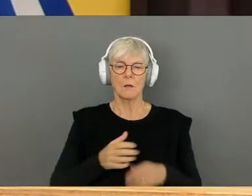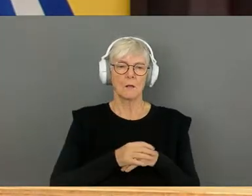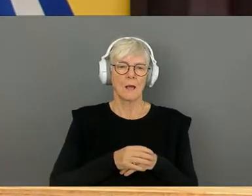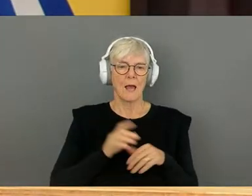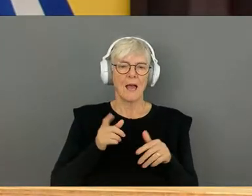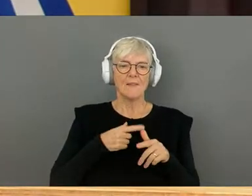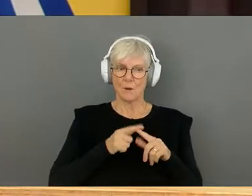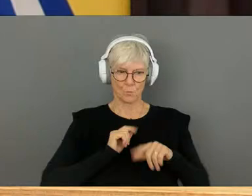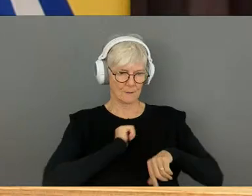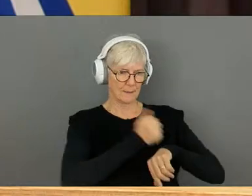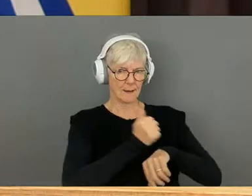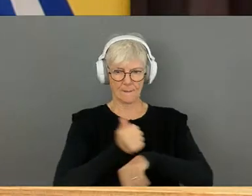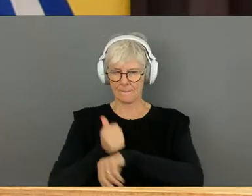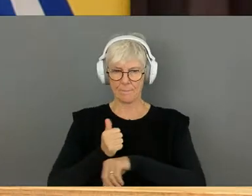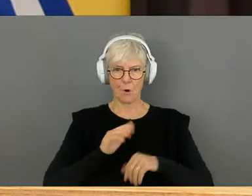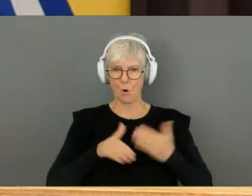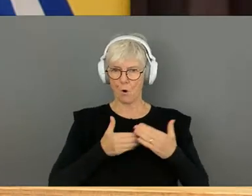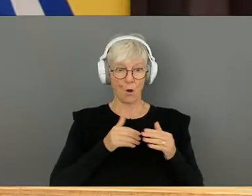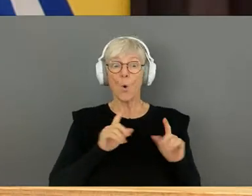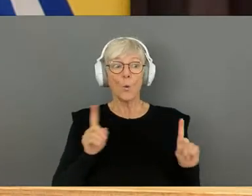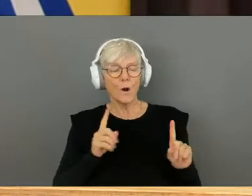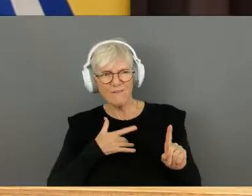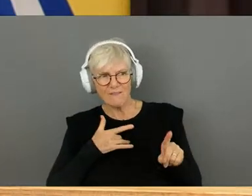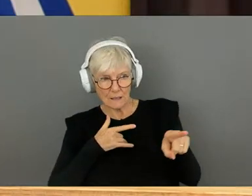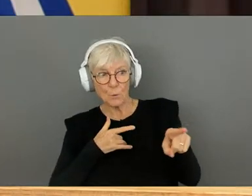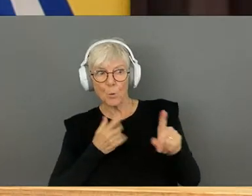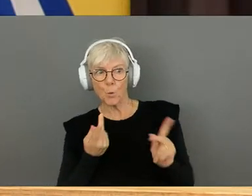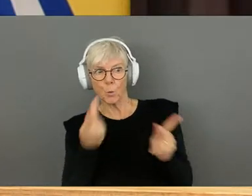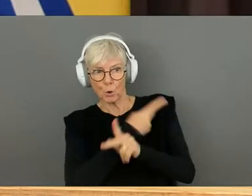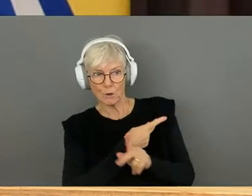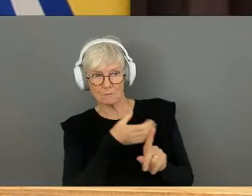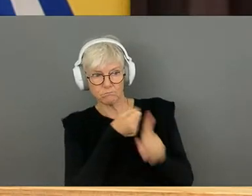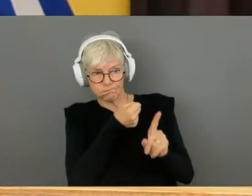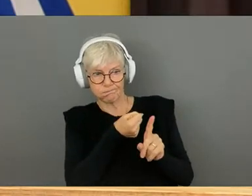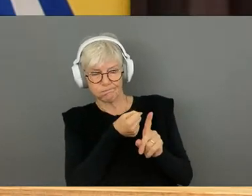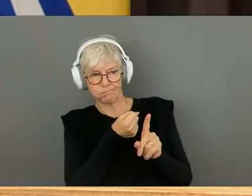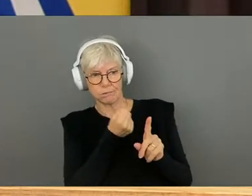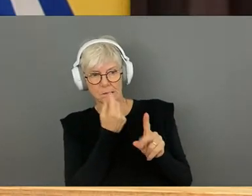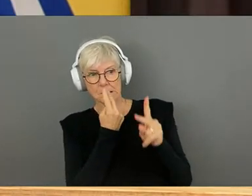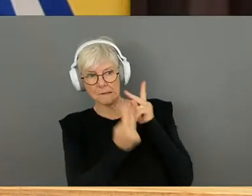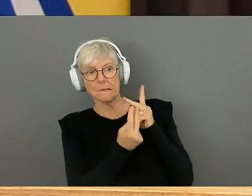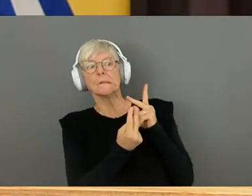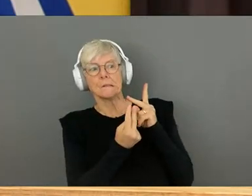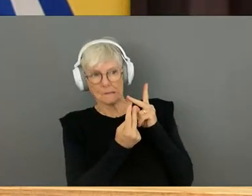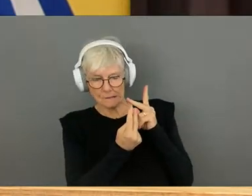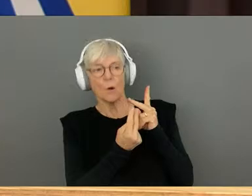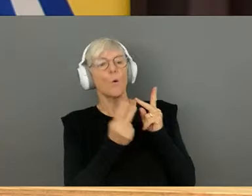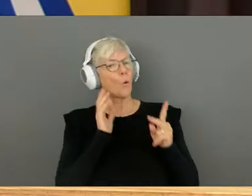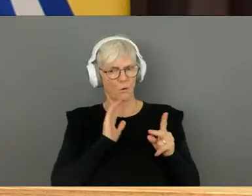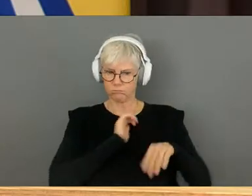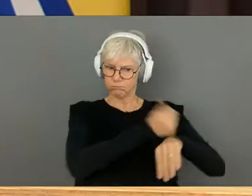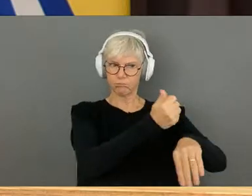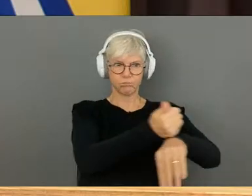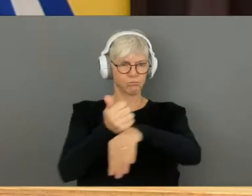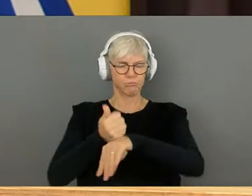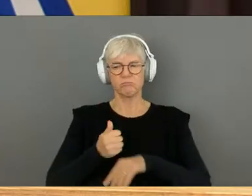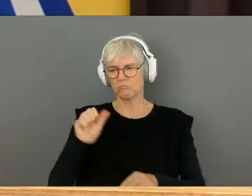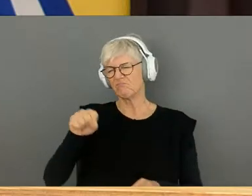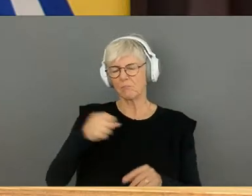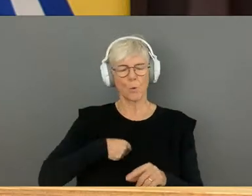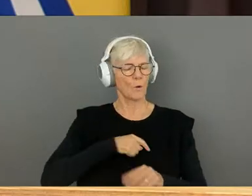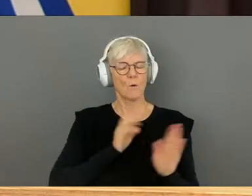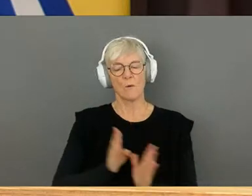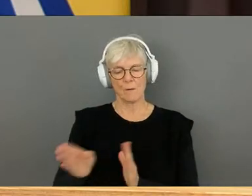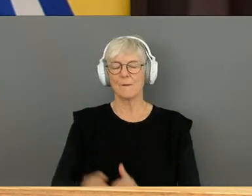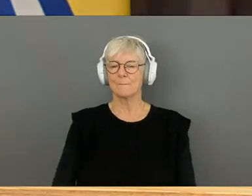resources in the respective areas where we see the weather having the most impact. So all of that was done, absolutely.